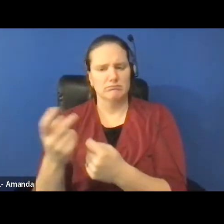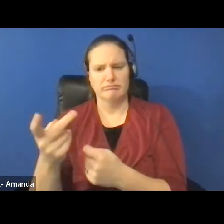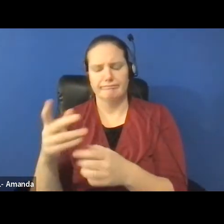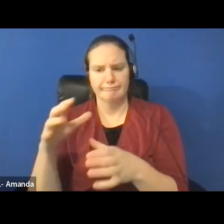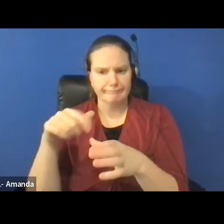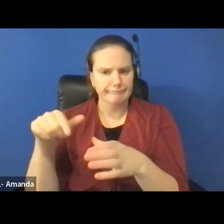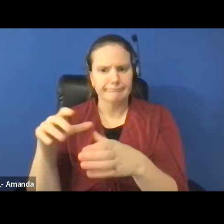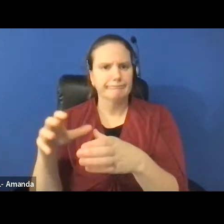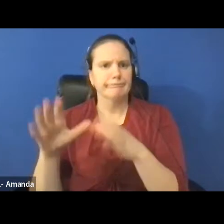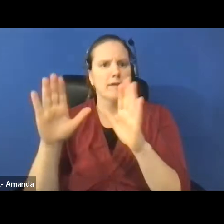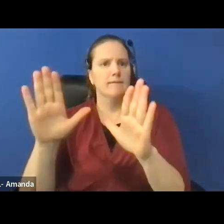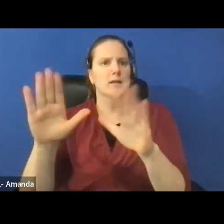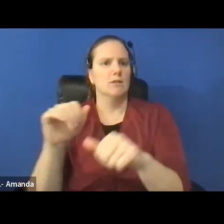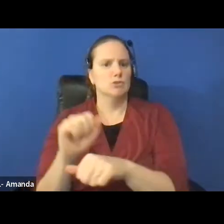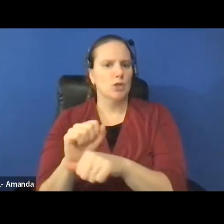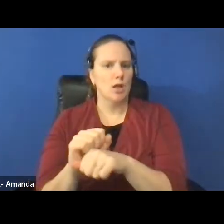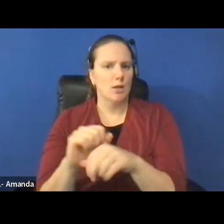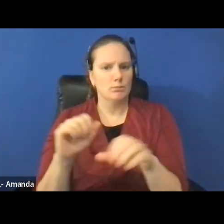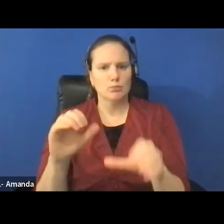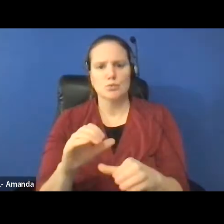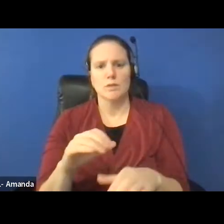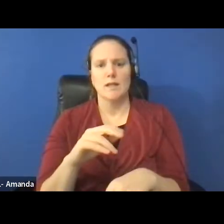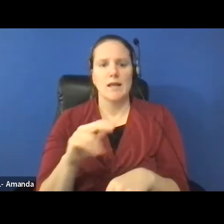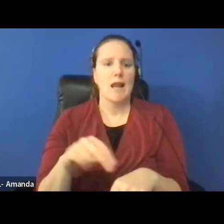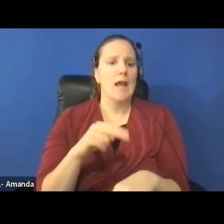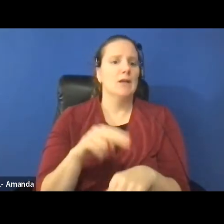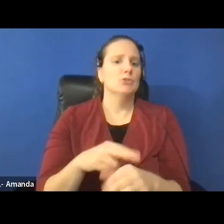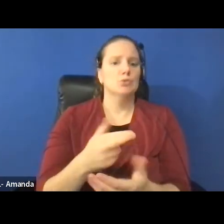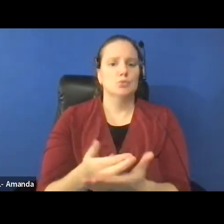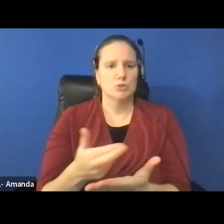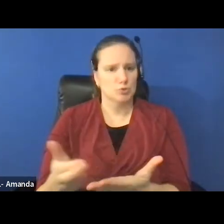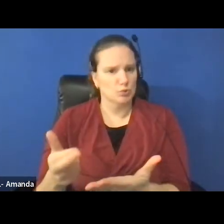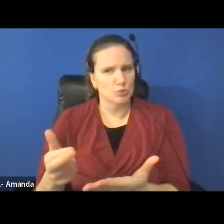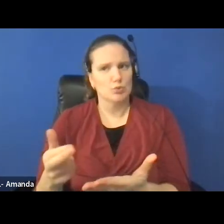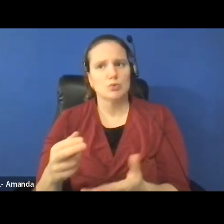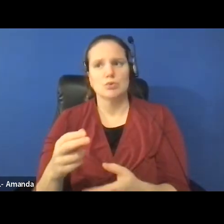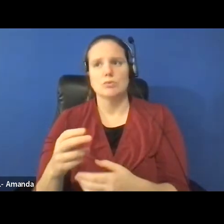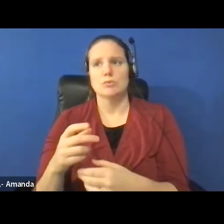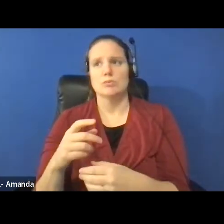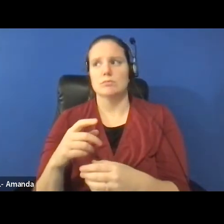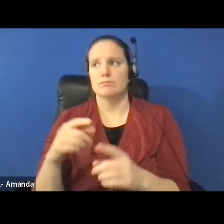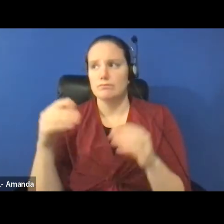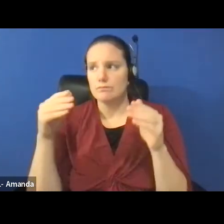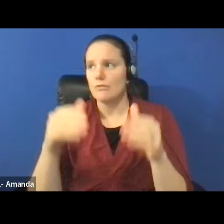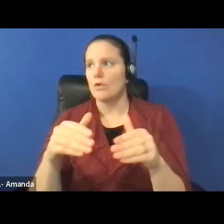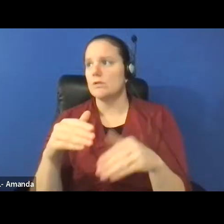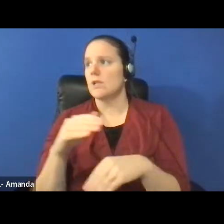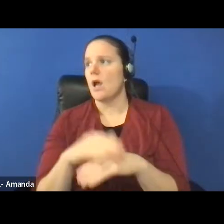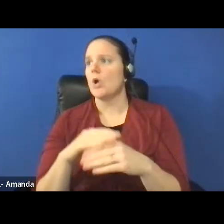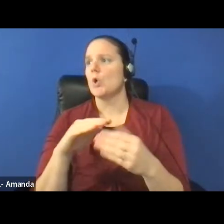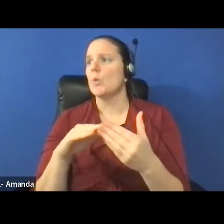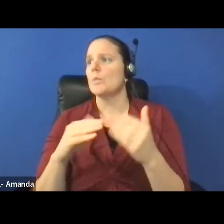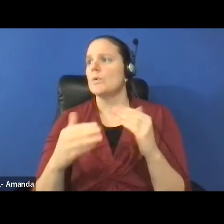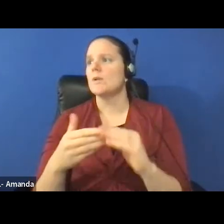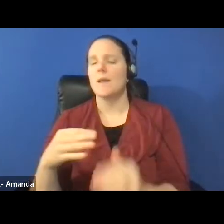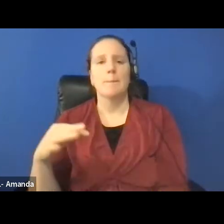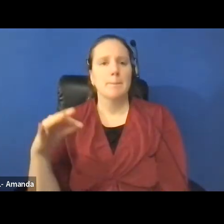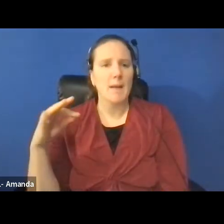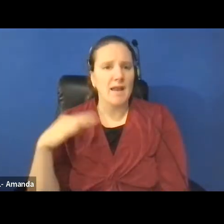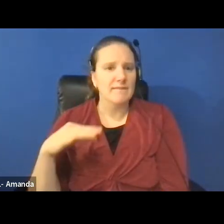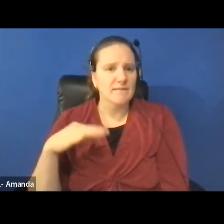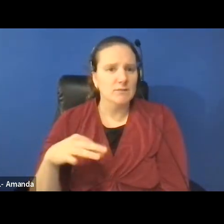job of doing some national research on what community benefits